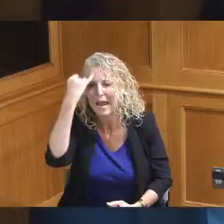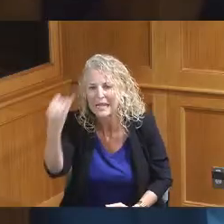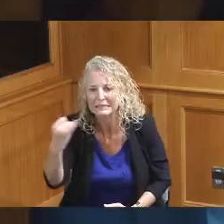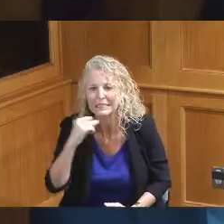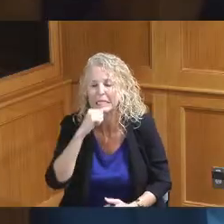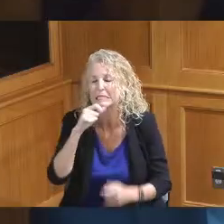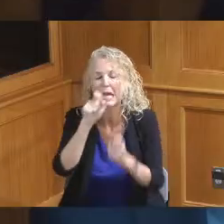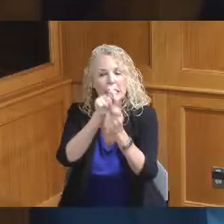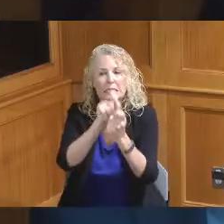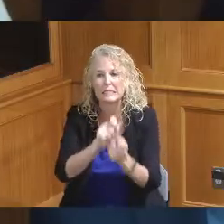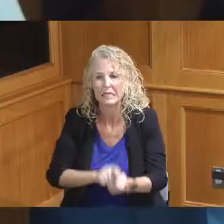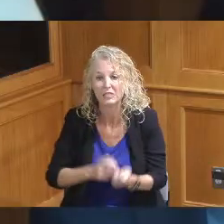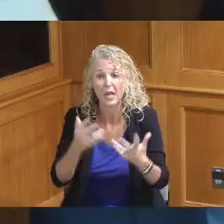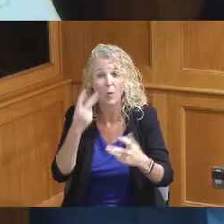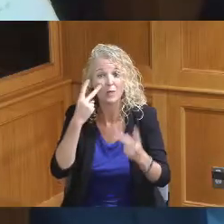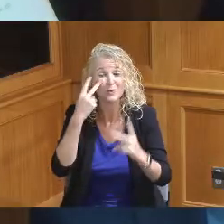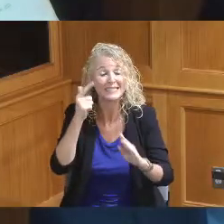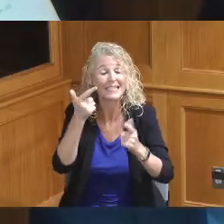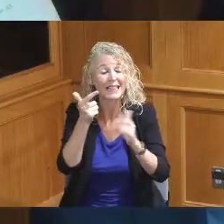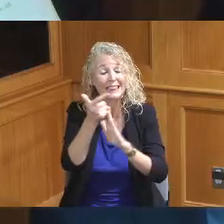What's the legal language?